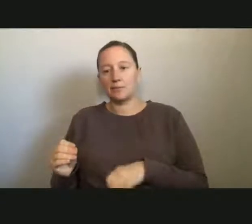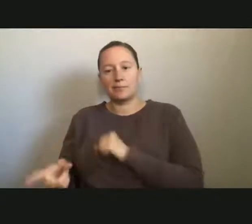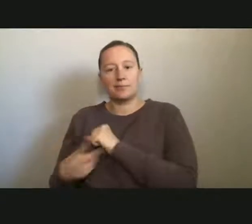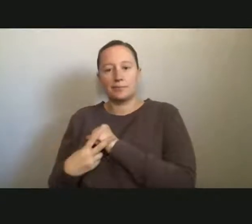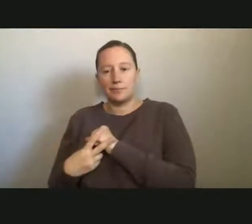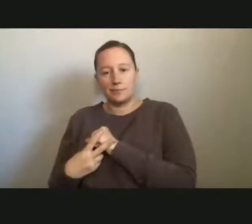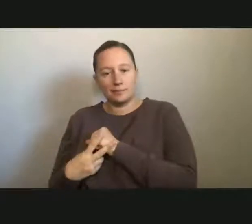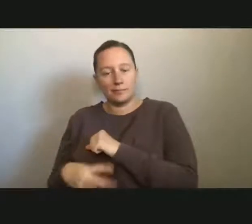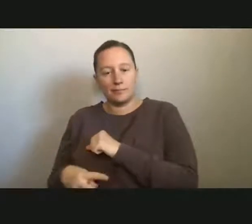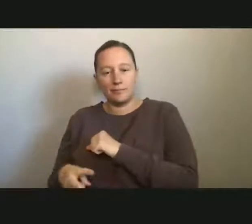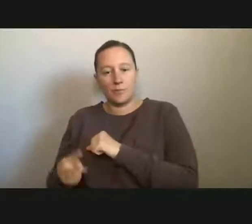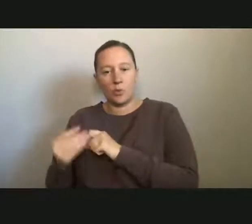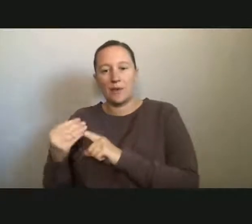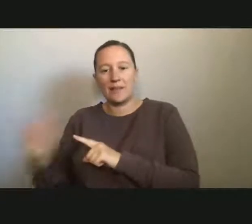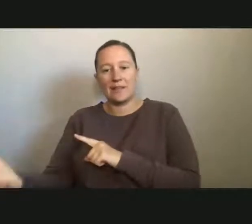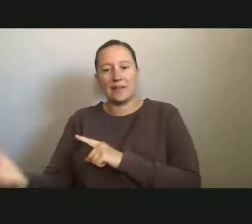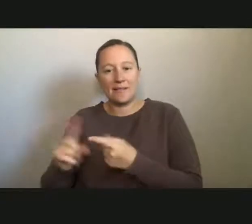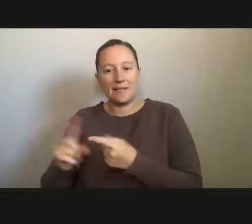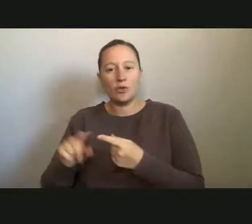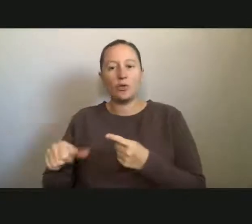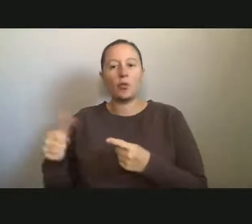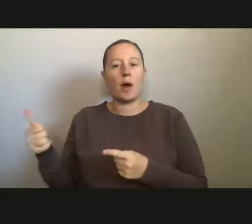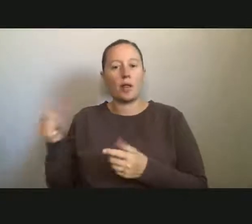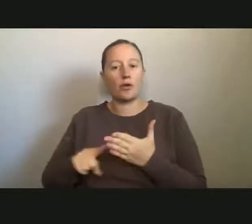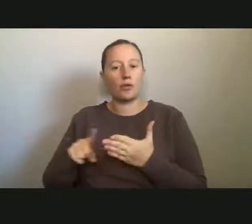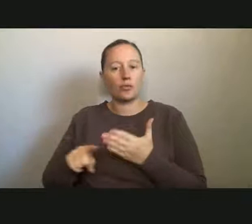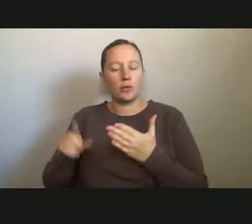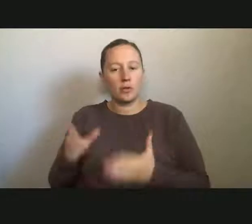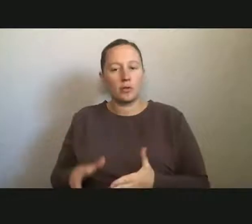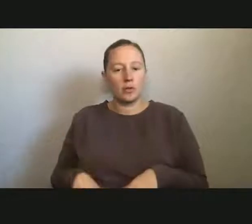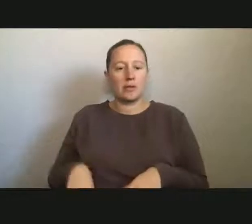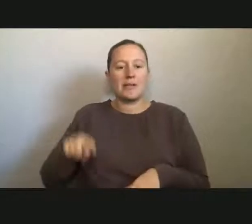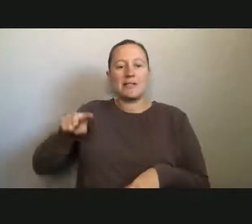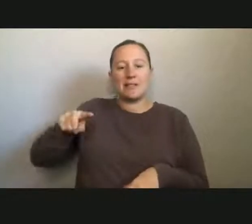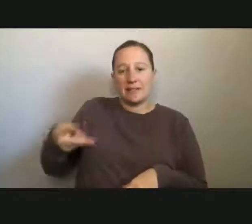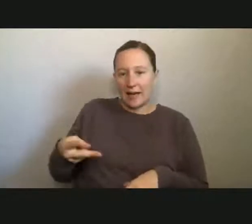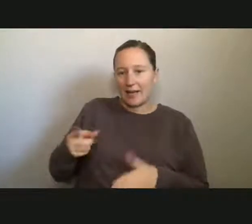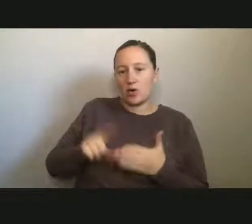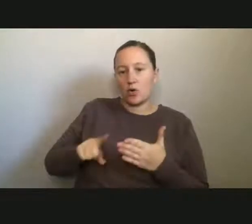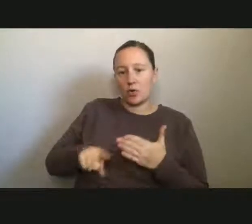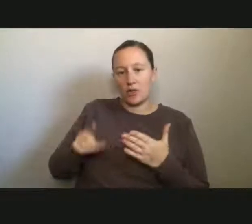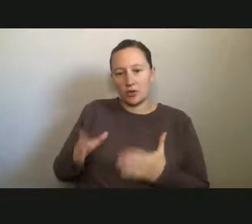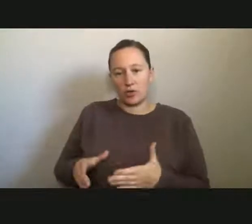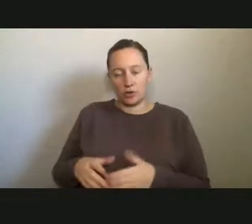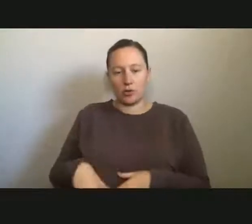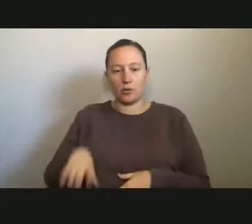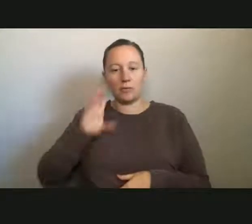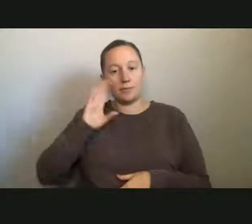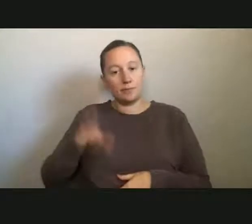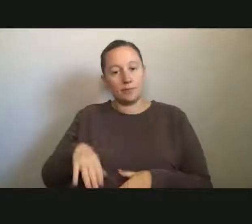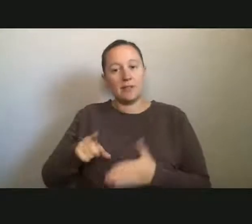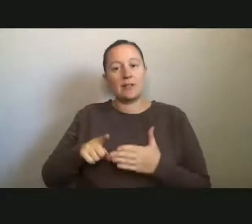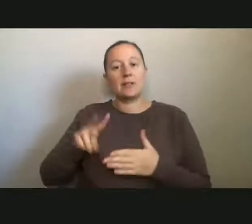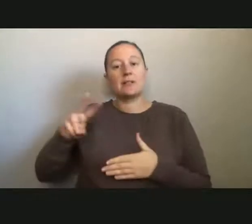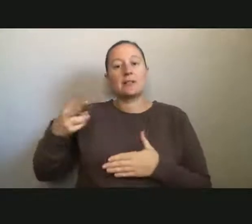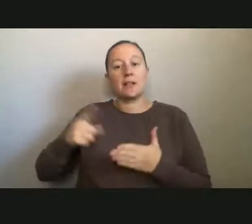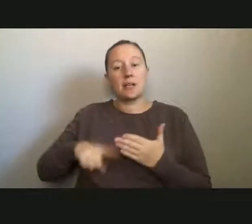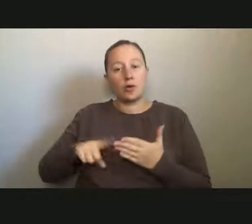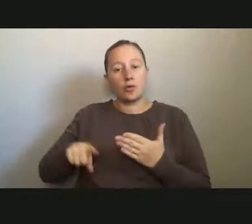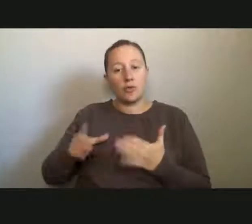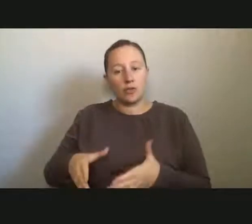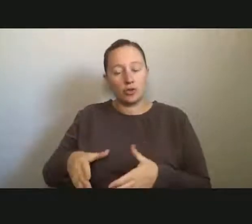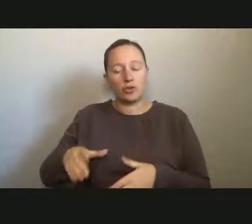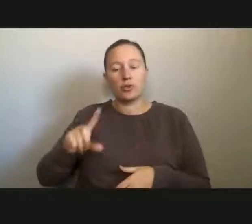are given to other researchers, such as secondary researchers. And note that secondary researchers not